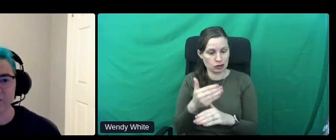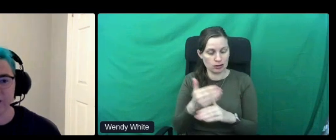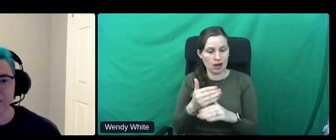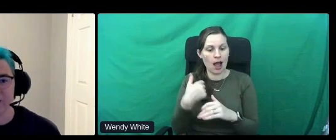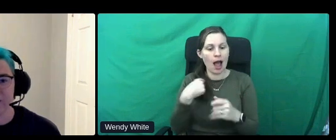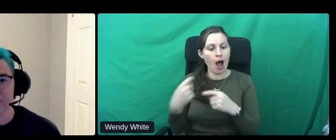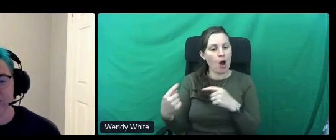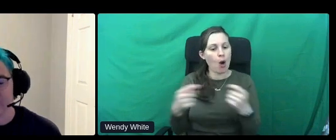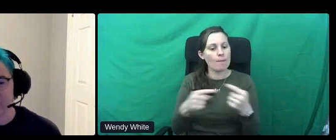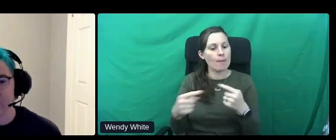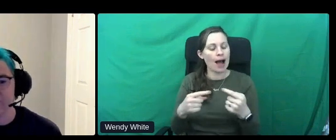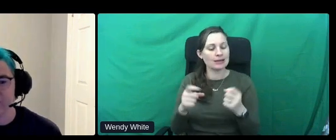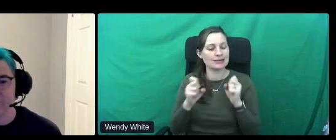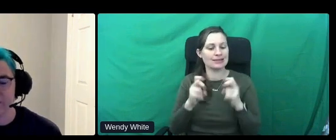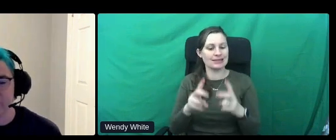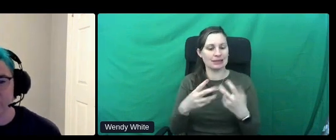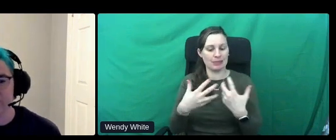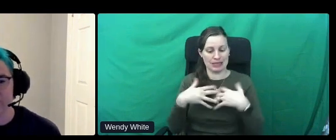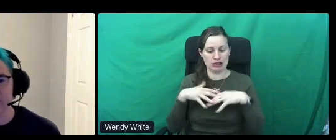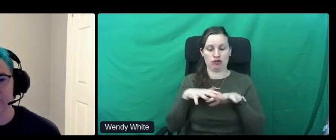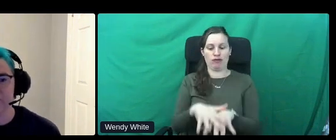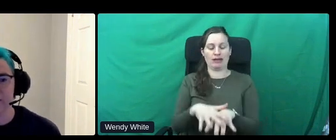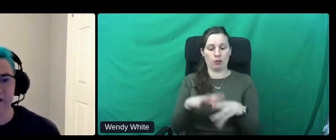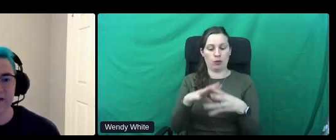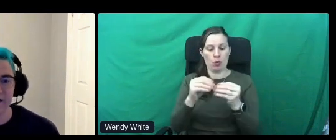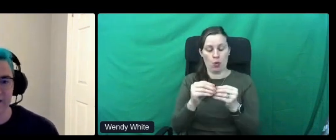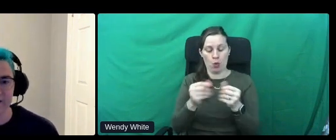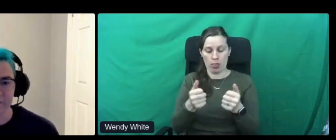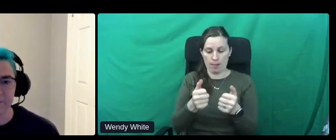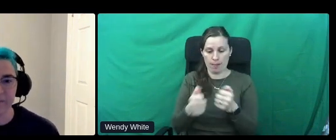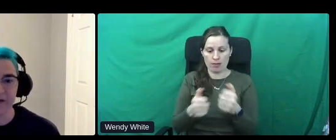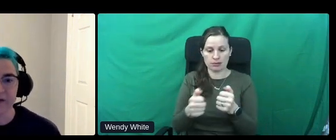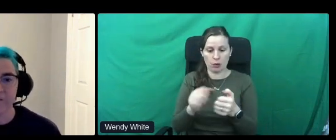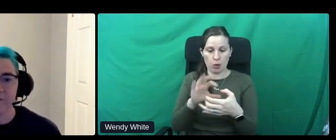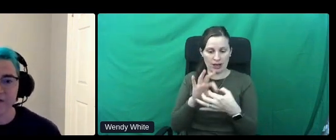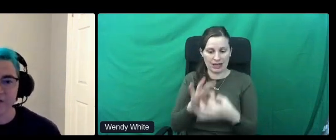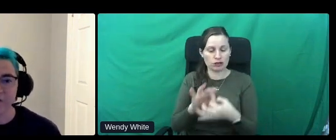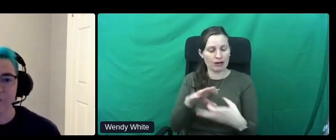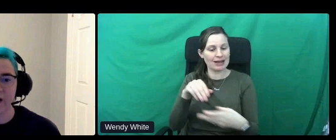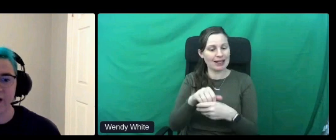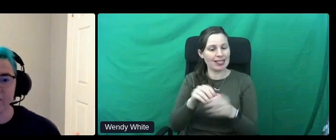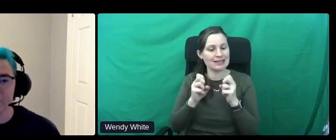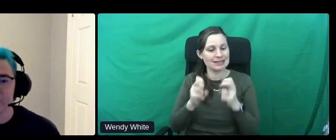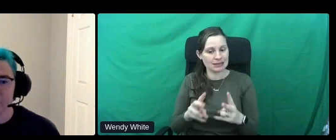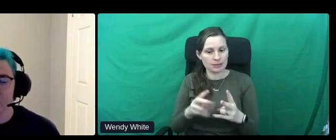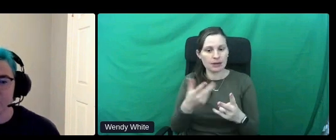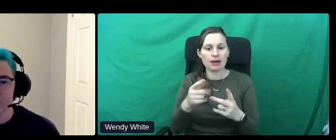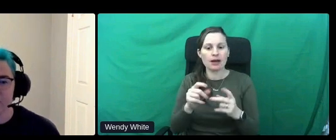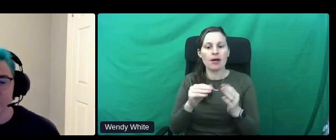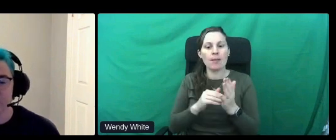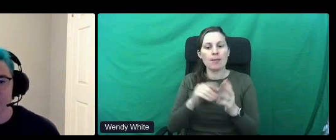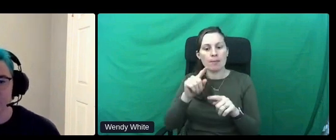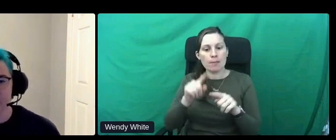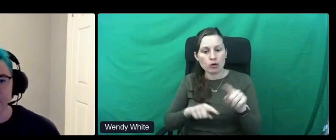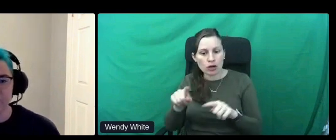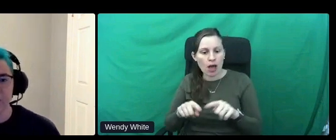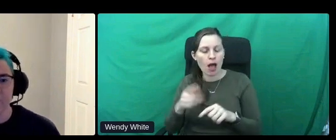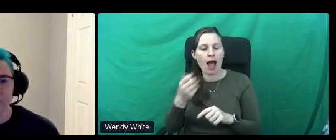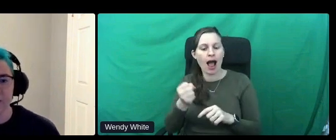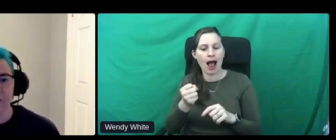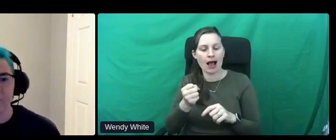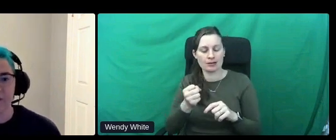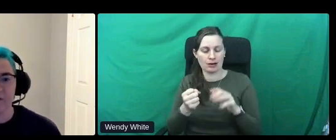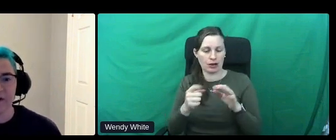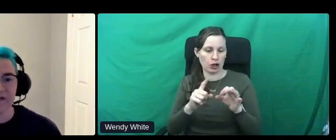were integrated in having all of their button chords integrated into the system. Modular, we had QTE moments that were drag and